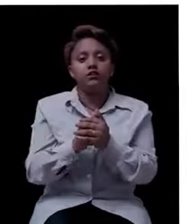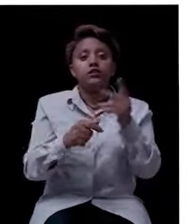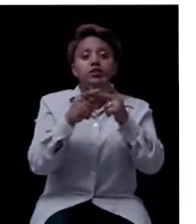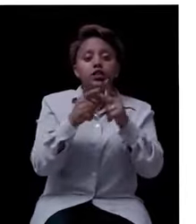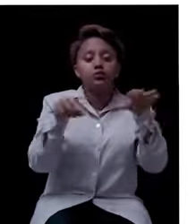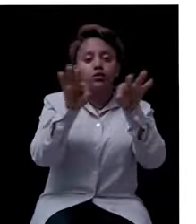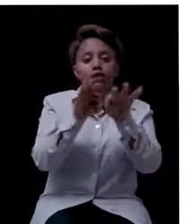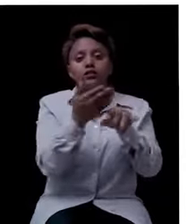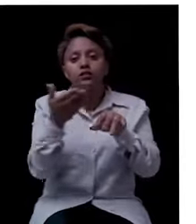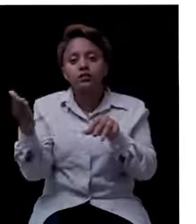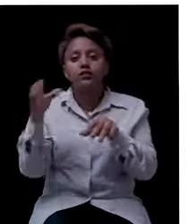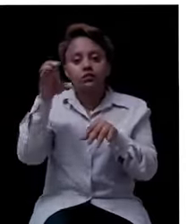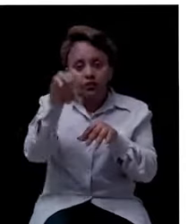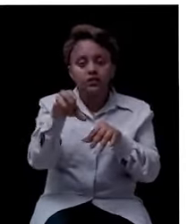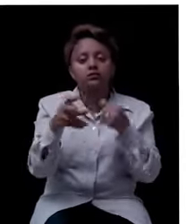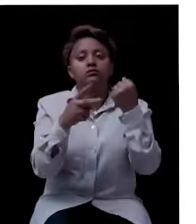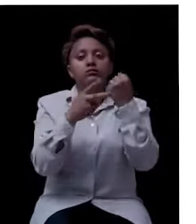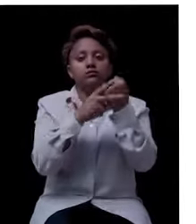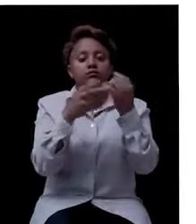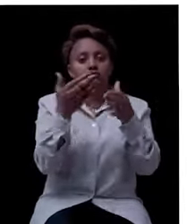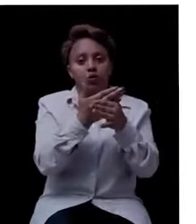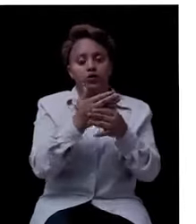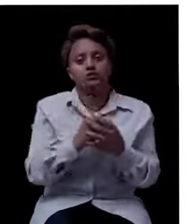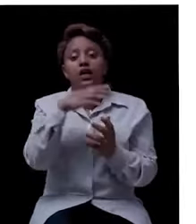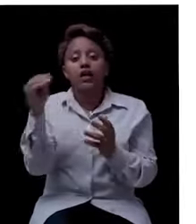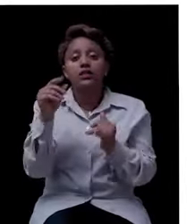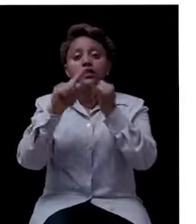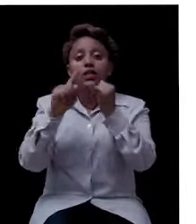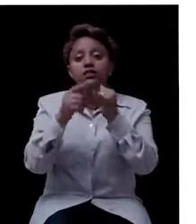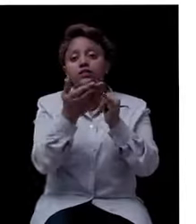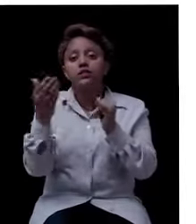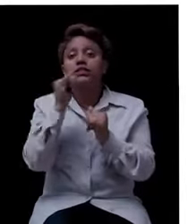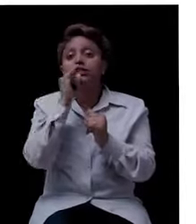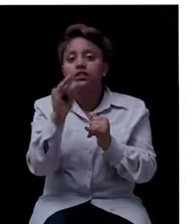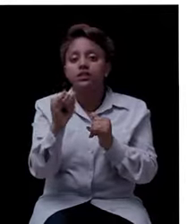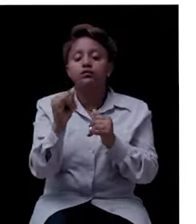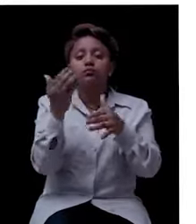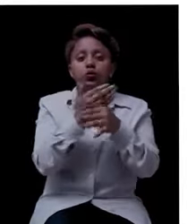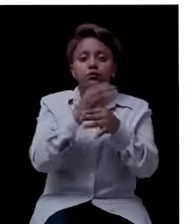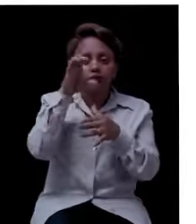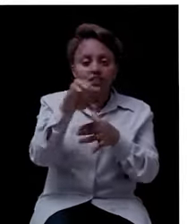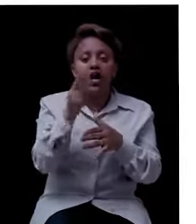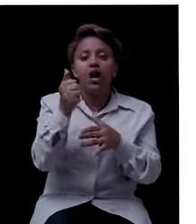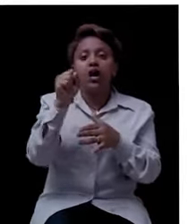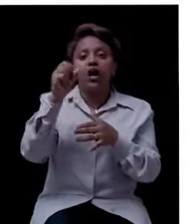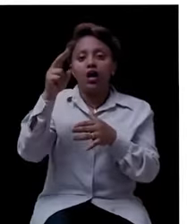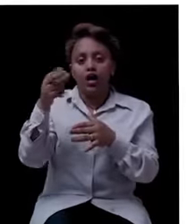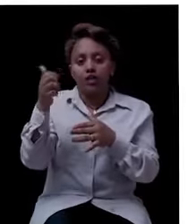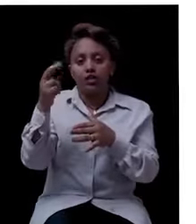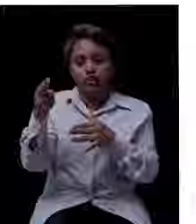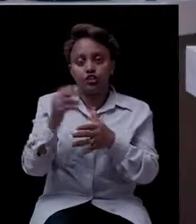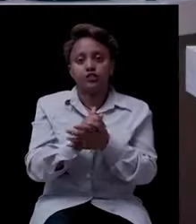third important thing is the transaction must be stored in a block. And the last thing is the block must be given